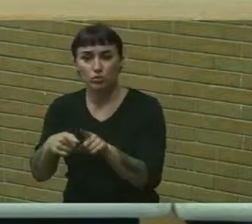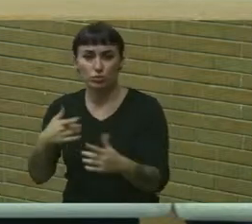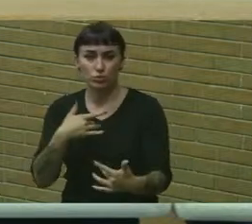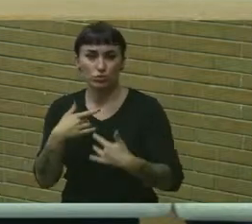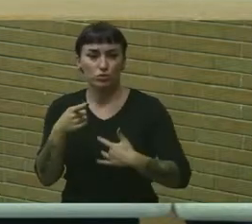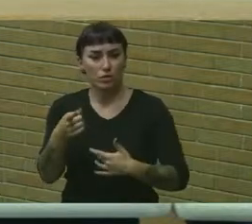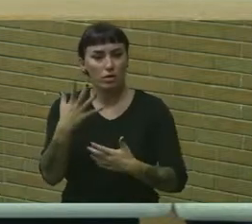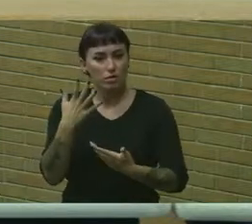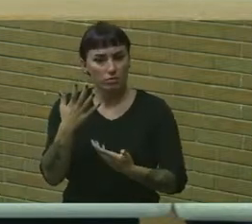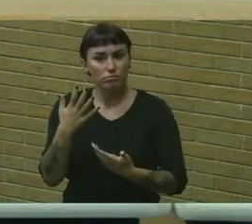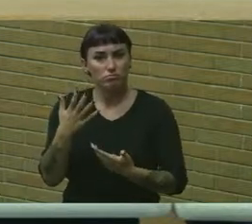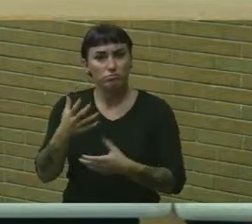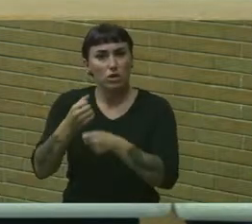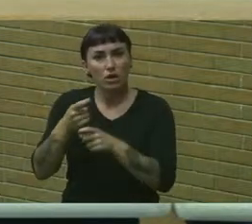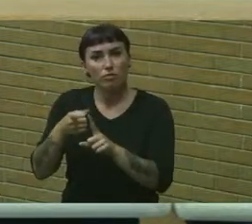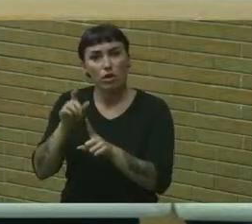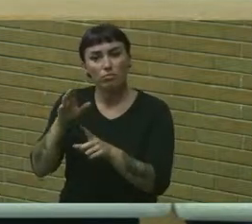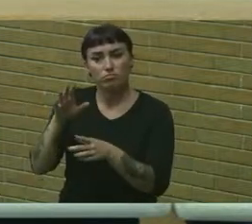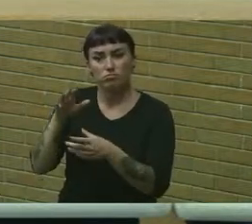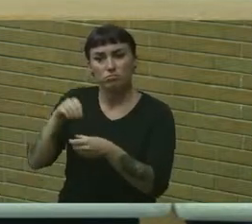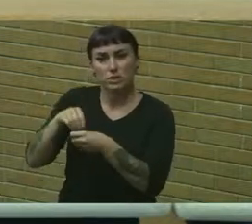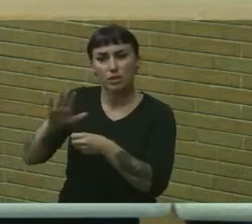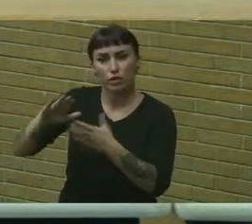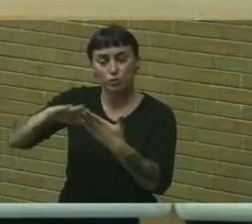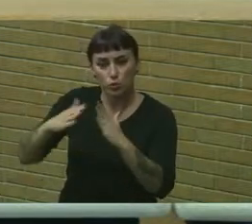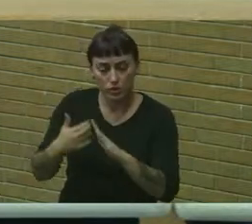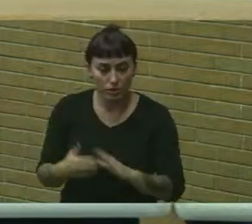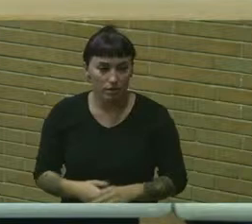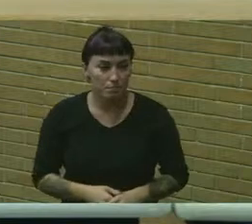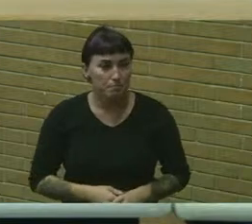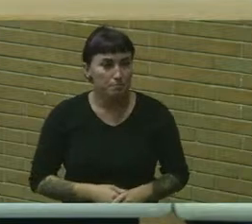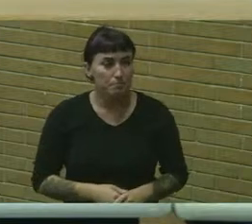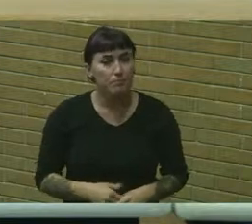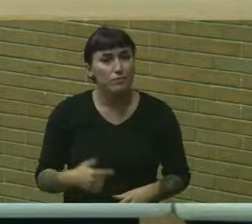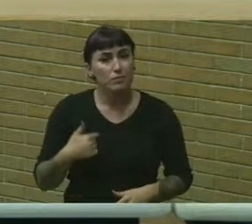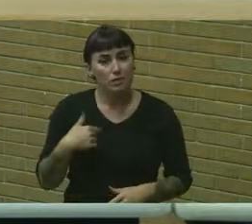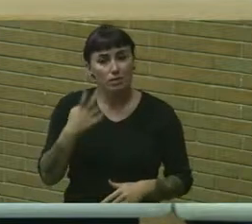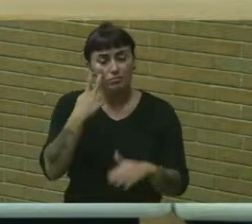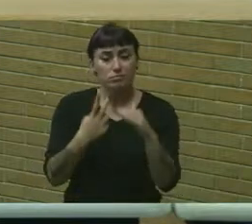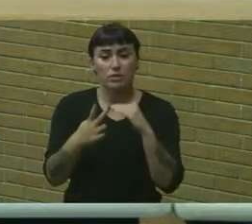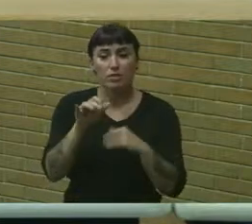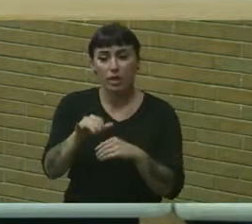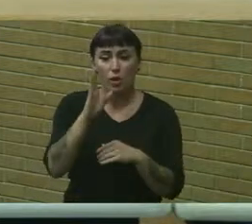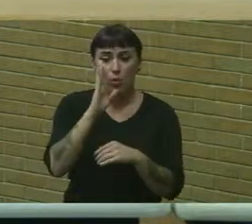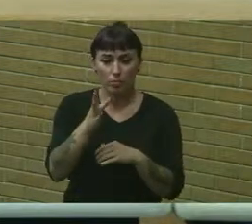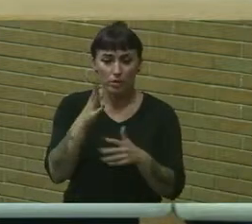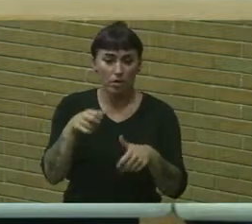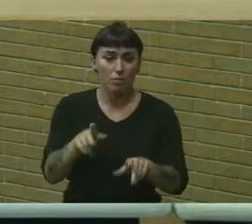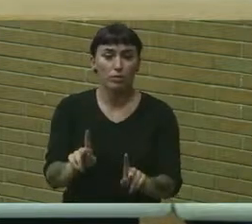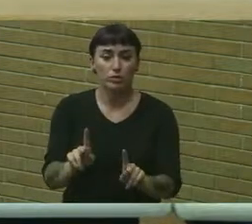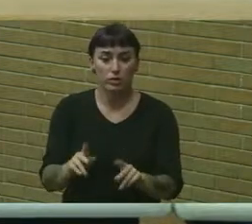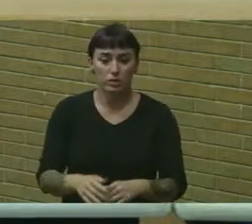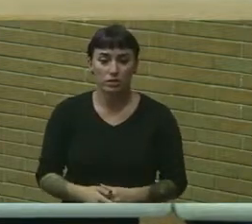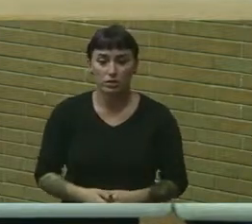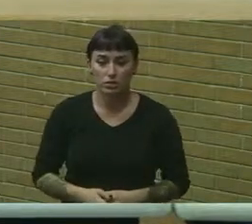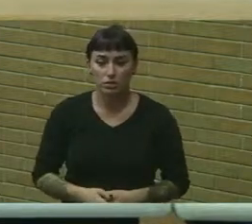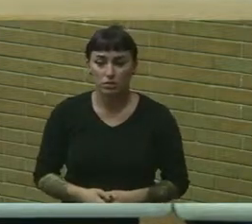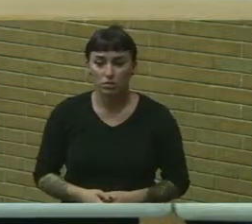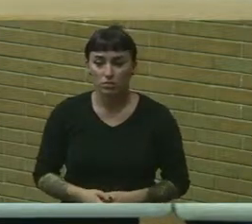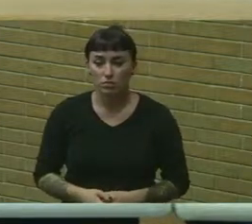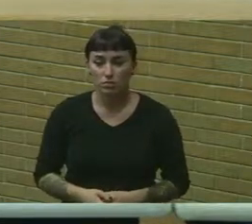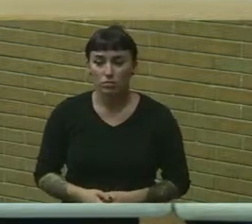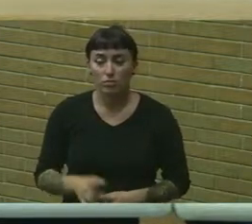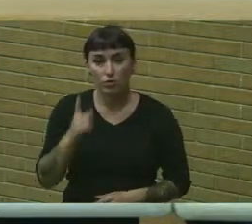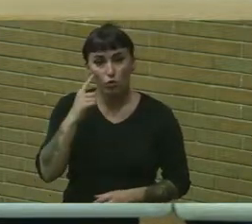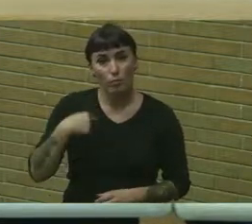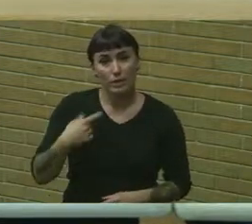have received from within their communities. I anticipate that that will be an opportunity